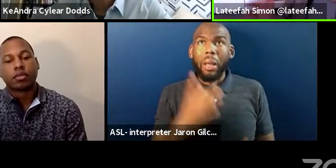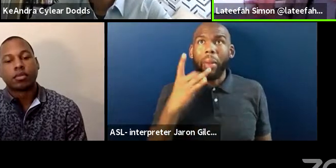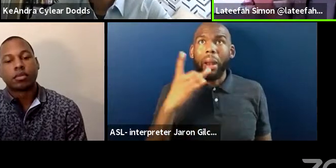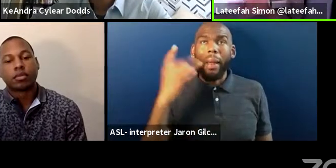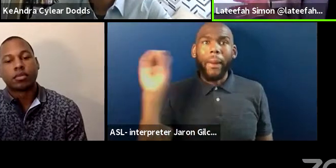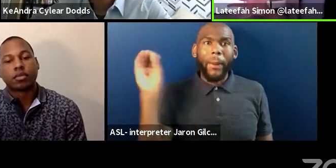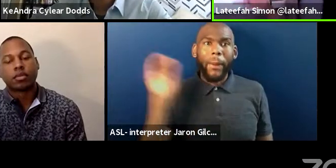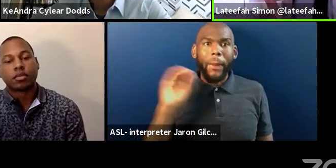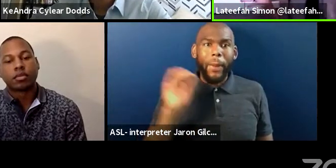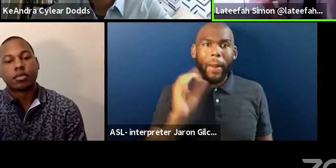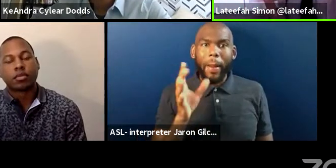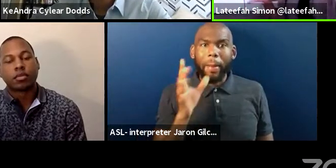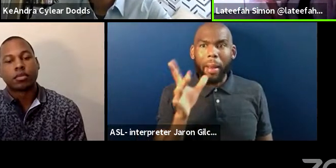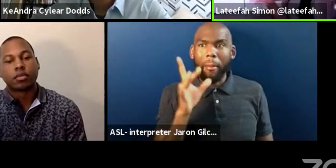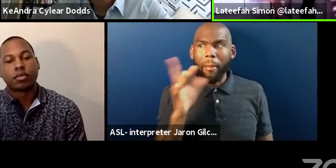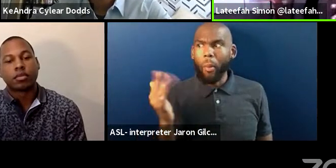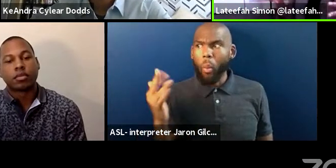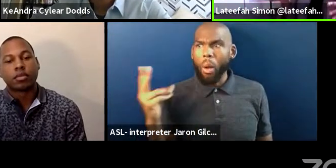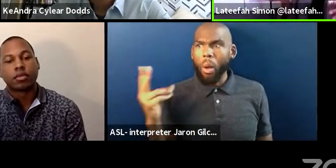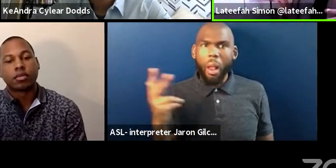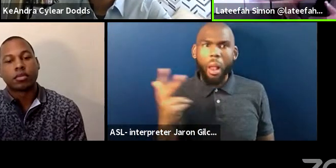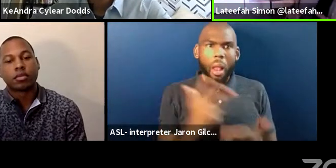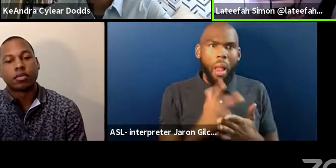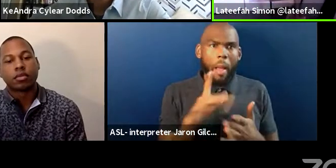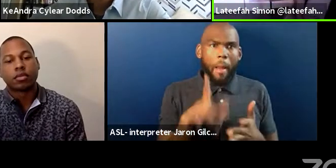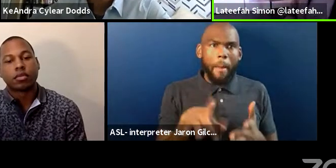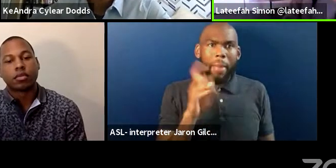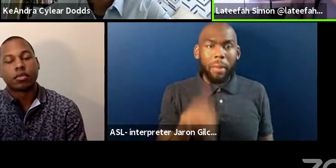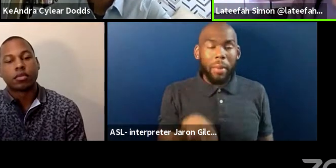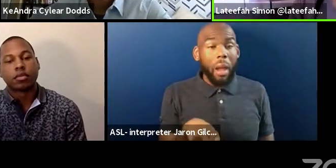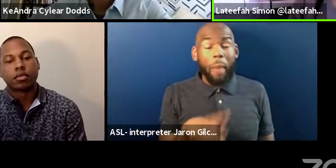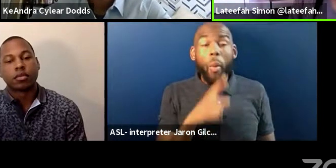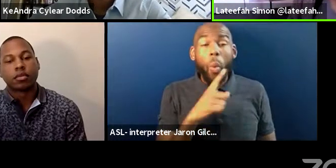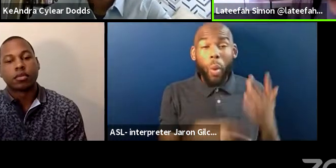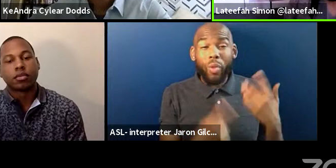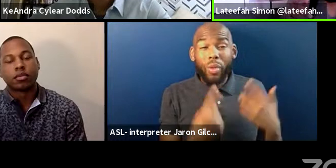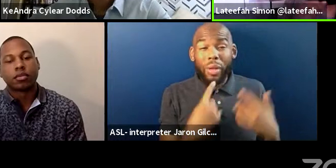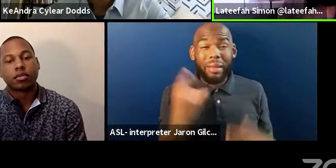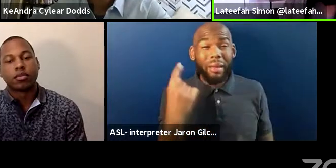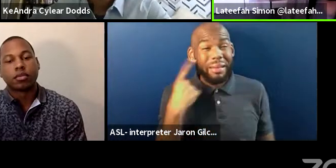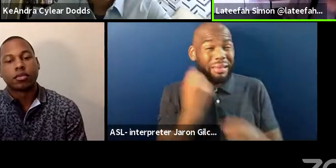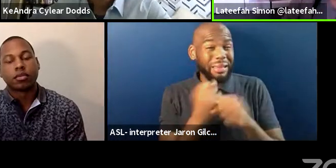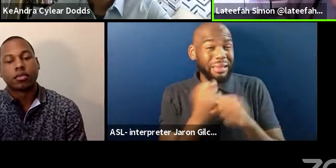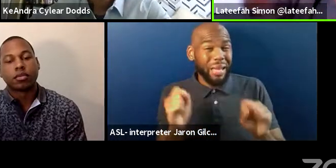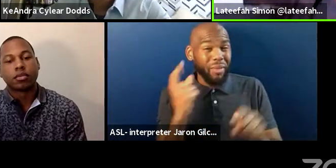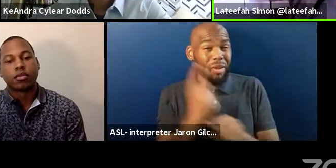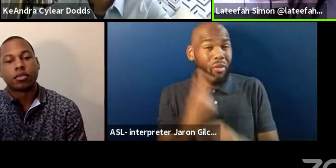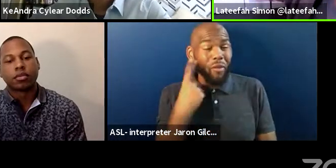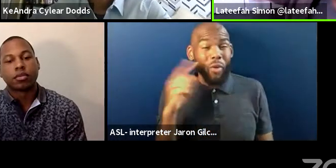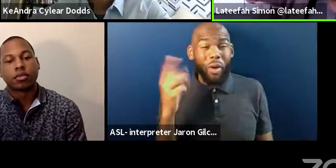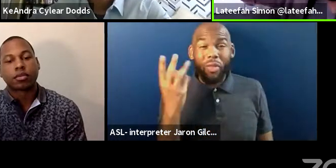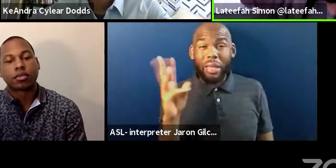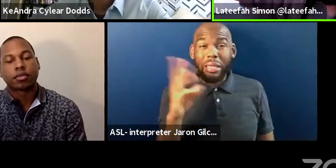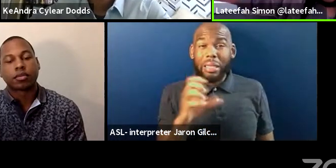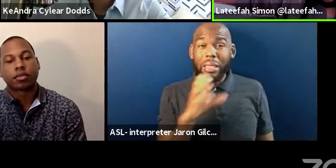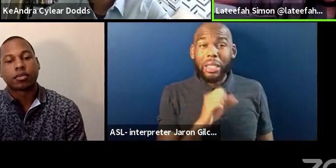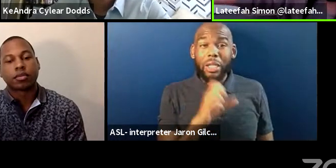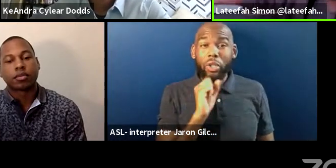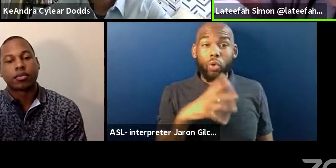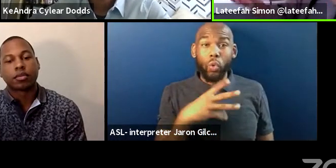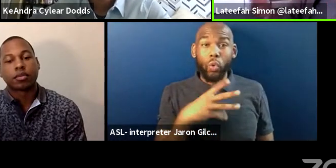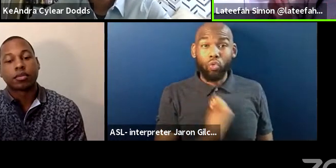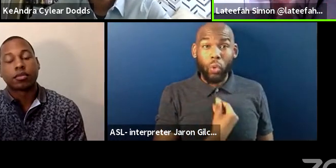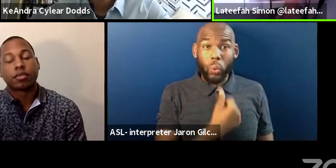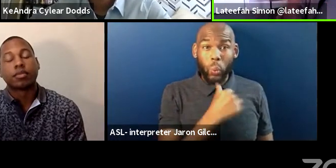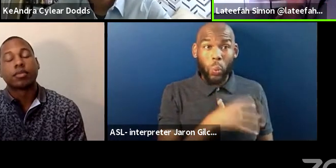up. What they're purporting is, if we can get safety right for the 16-year-old trans young woman, it's good for everybody else,